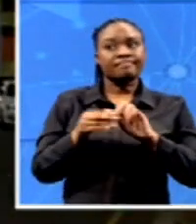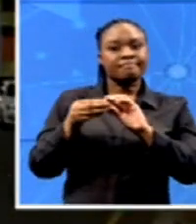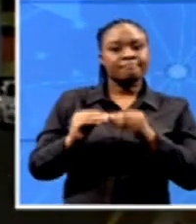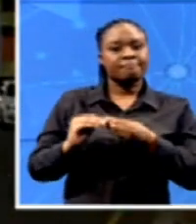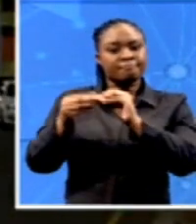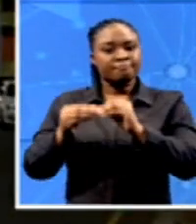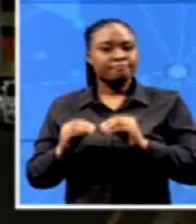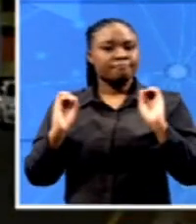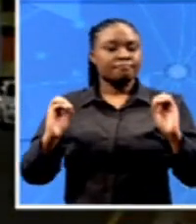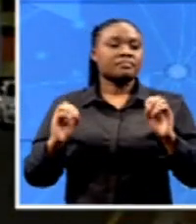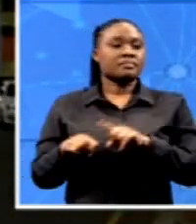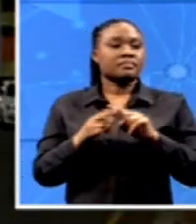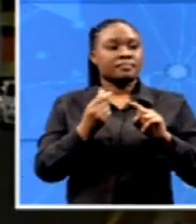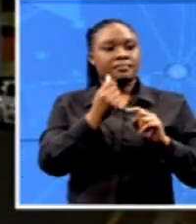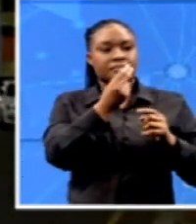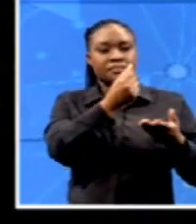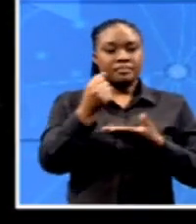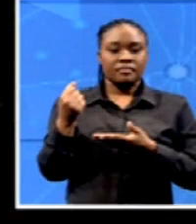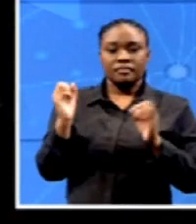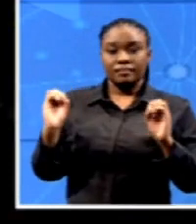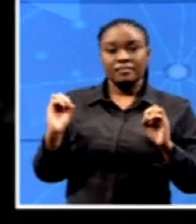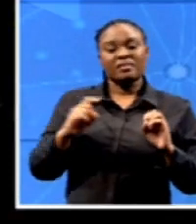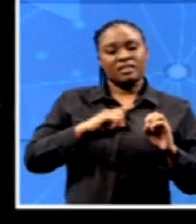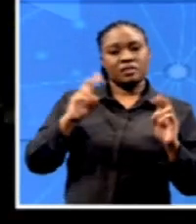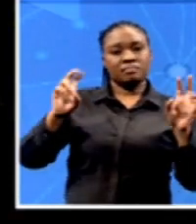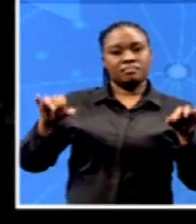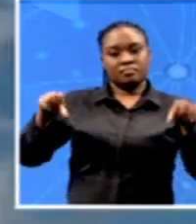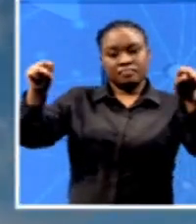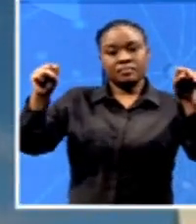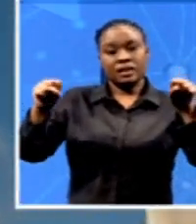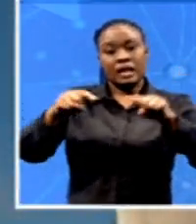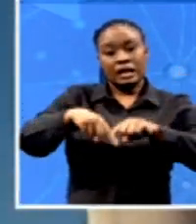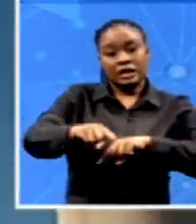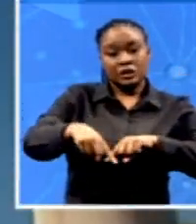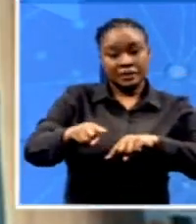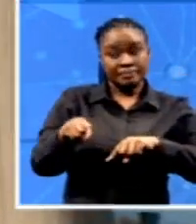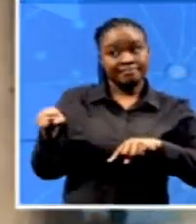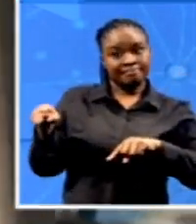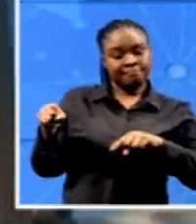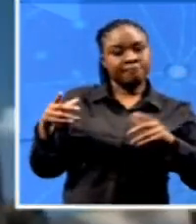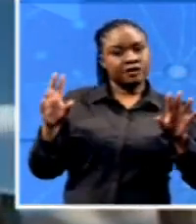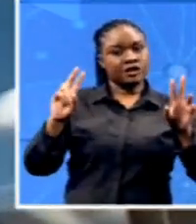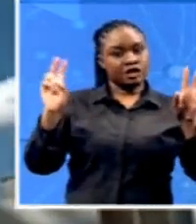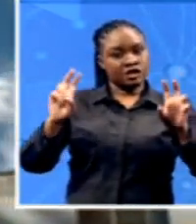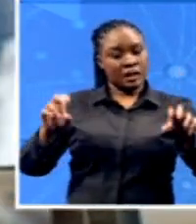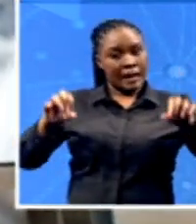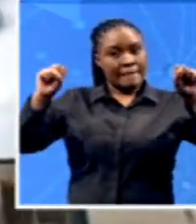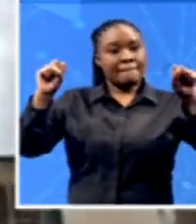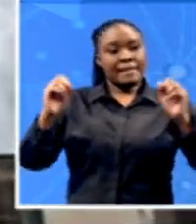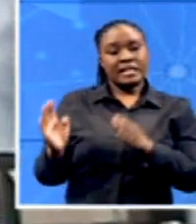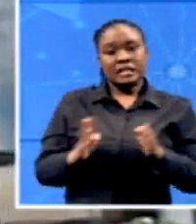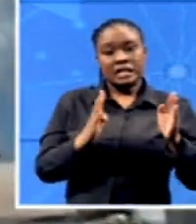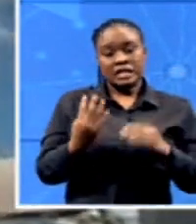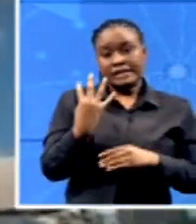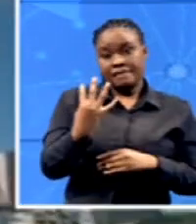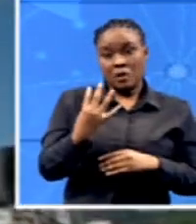power crisis. This week, Eskom implemented Stage 4 rolling blackout. Again, this was due to multiple